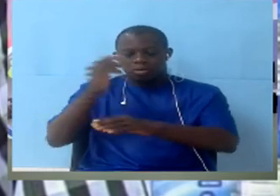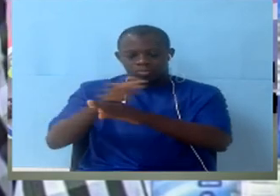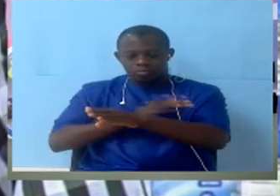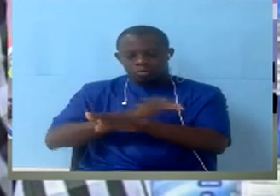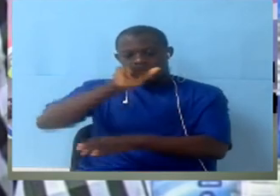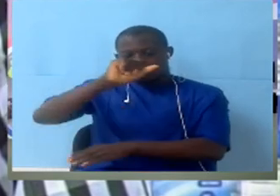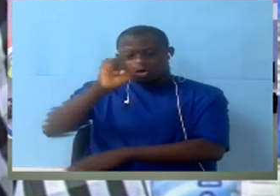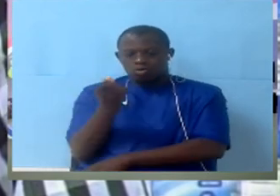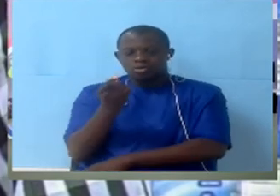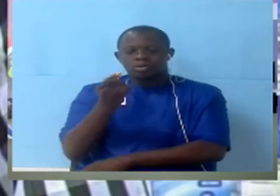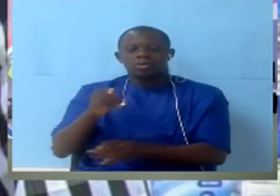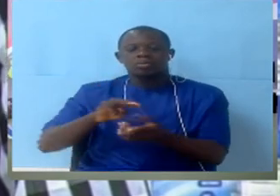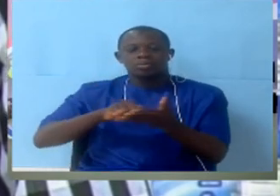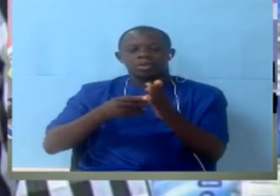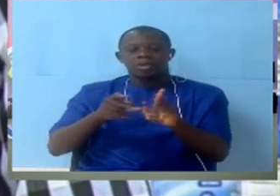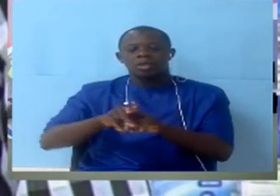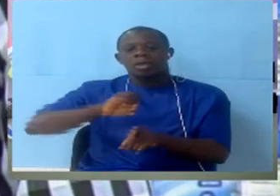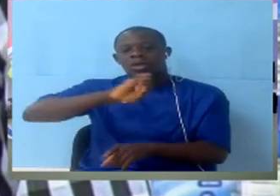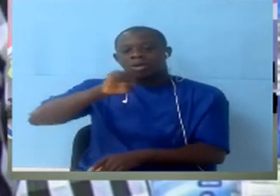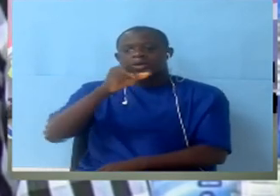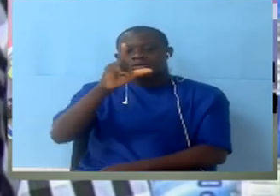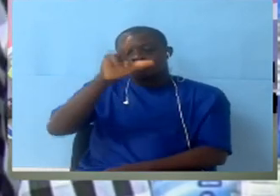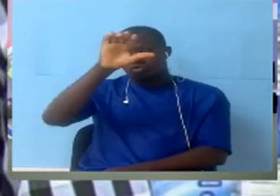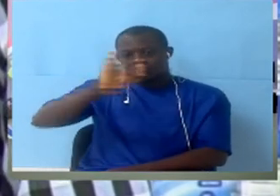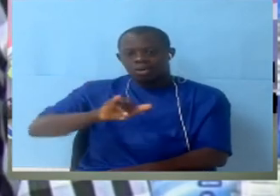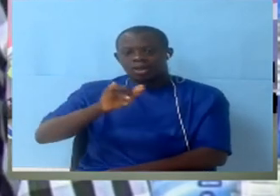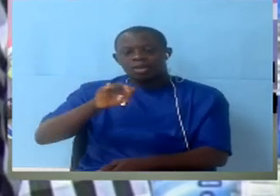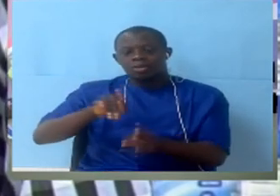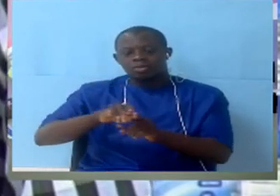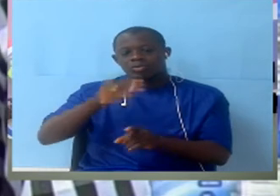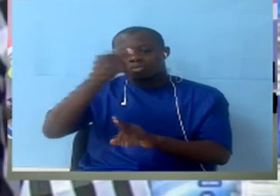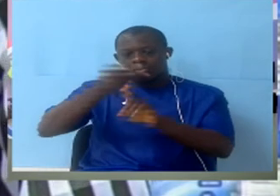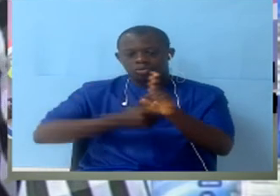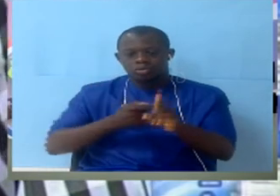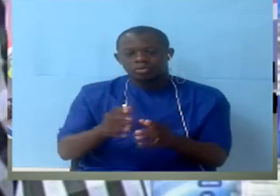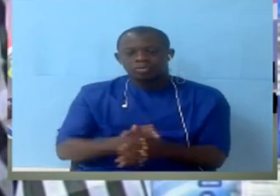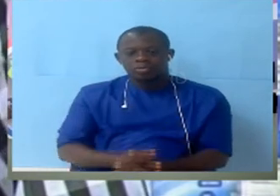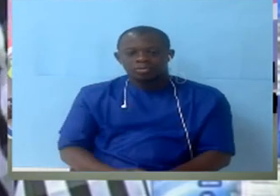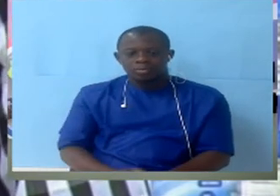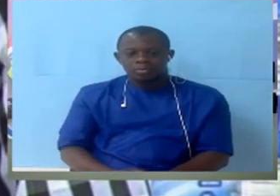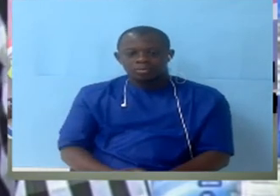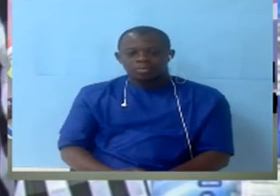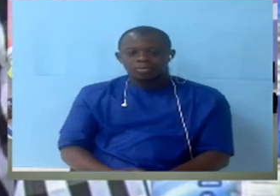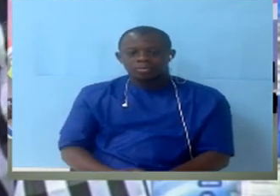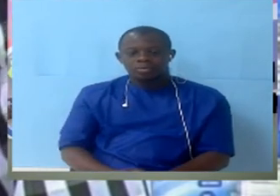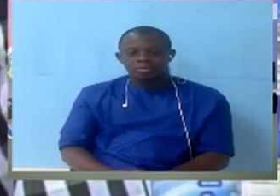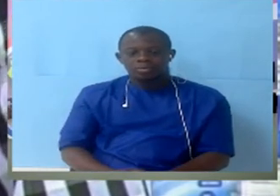August. Woleng July karoti. That was in July. So July karo sa ndamira nyato August.